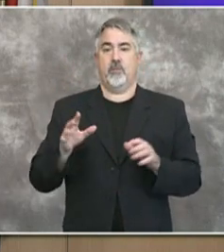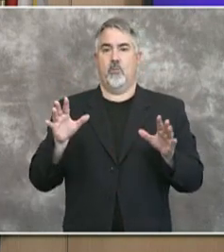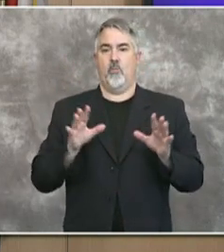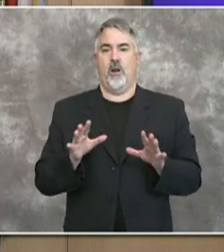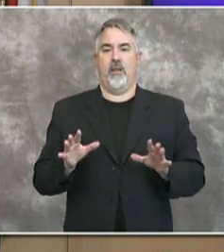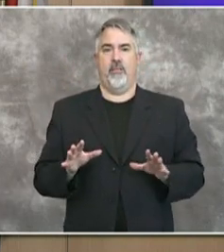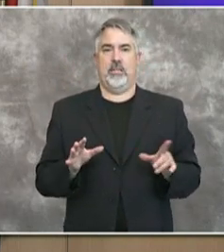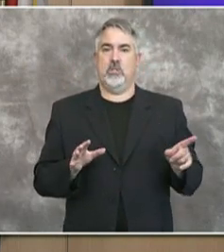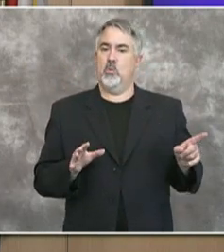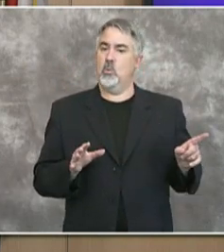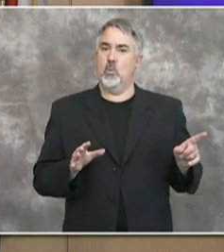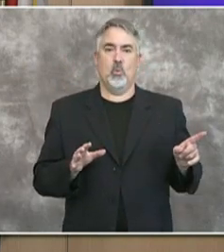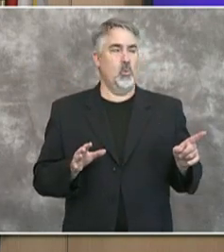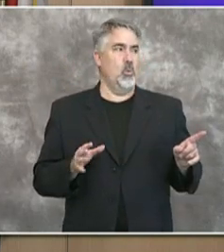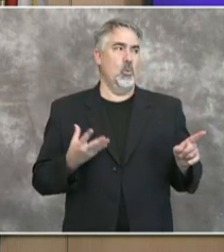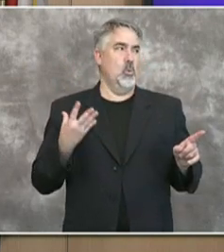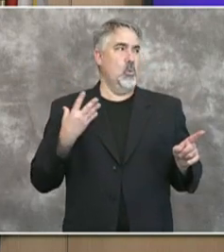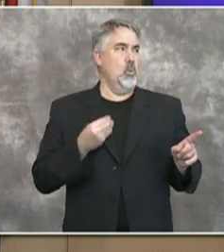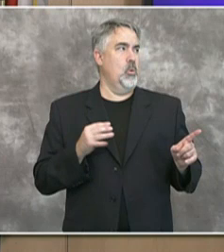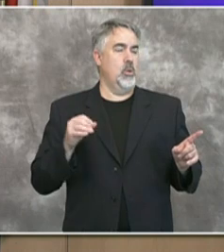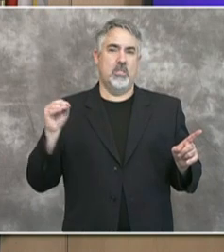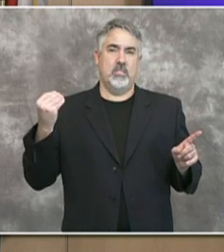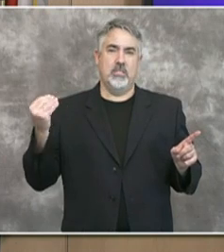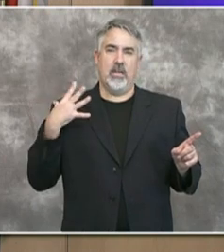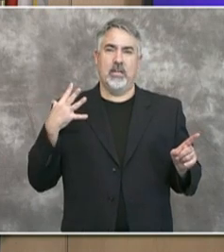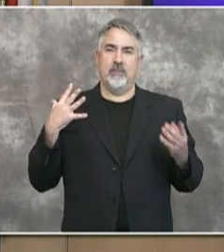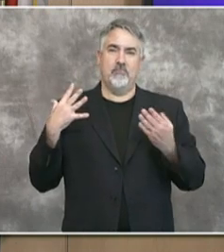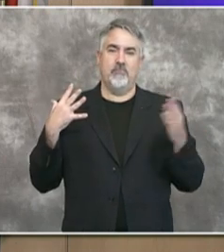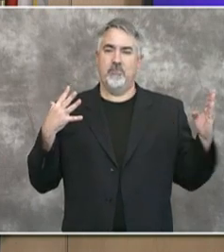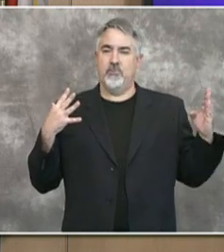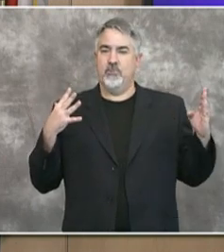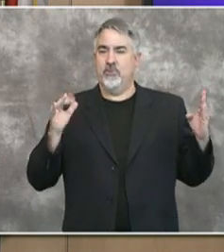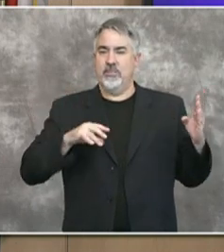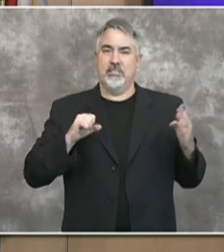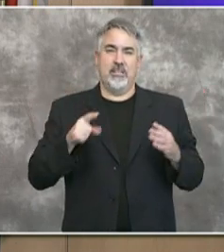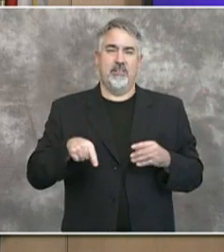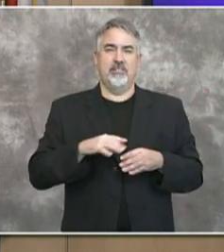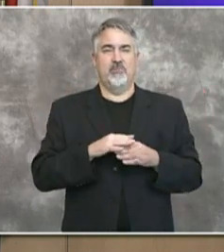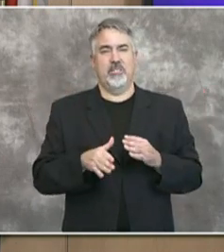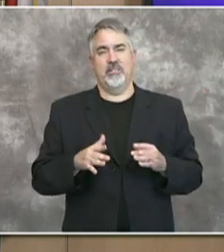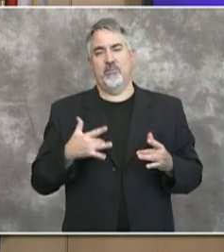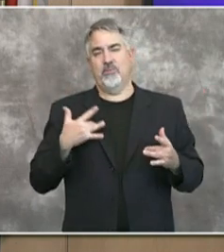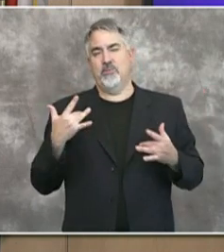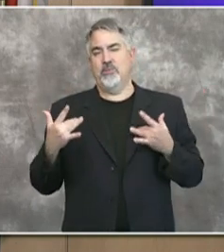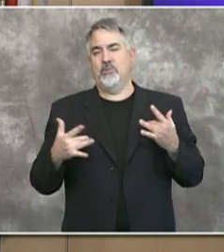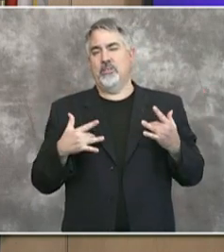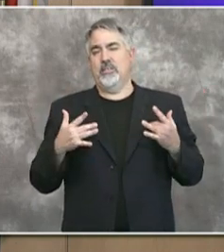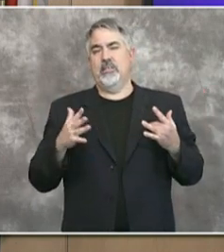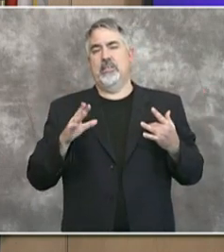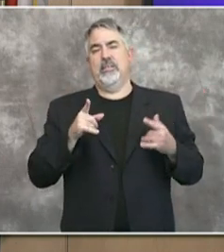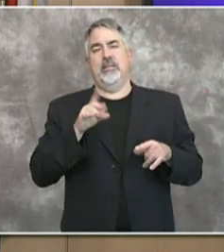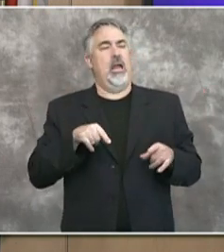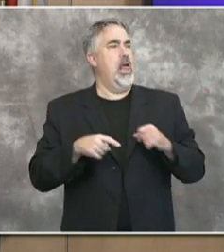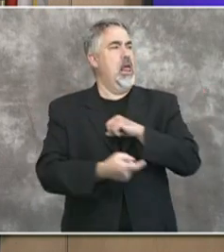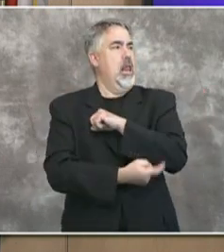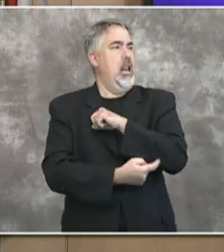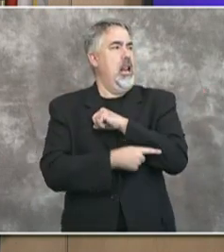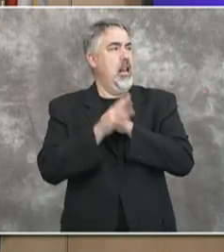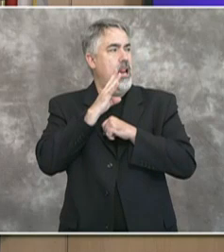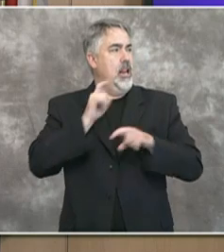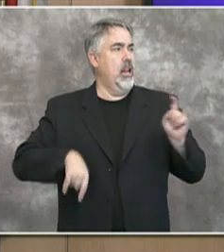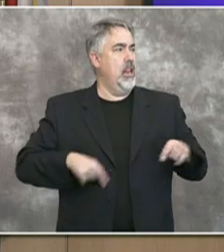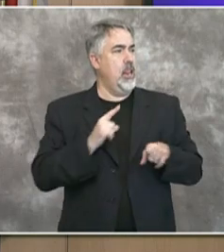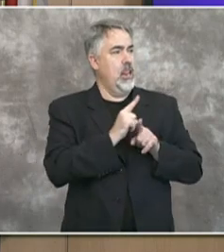a beautiful San Diego weekend, and you might not be able to resist the temptation to get outside, and